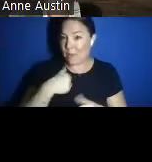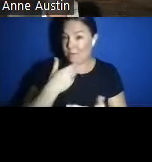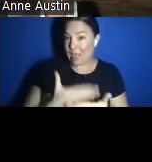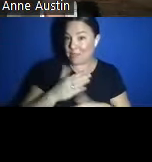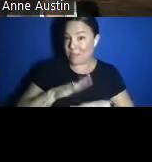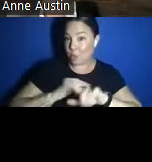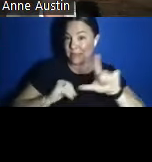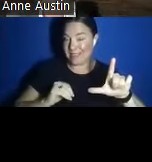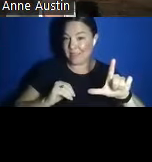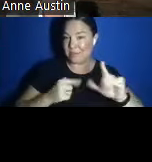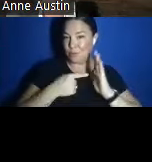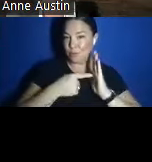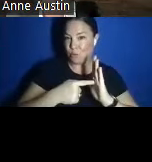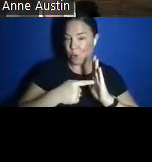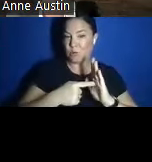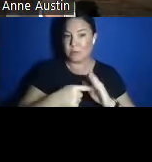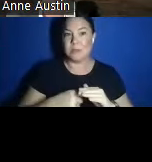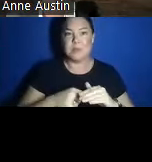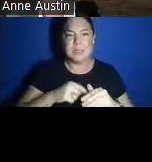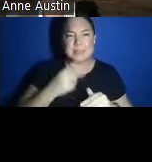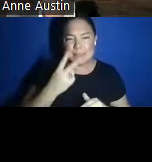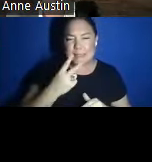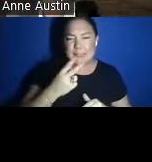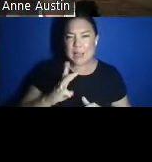placed above that wavy, watery line.